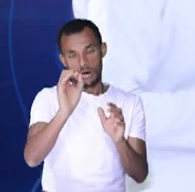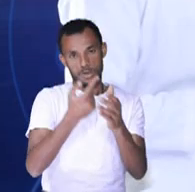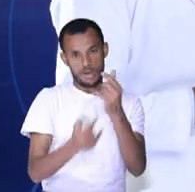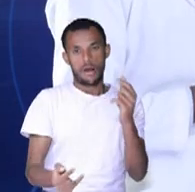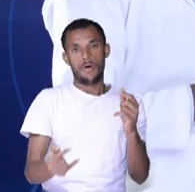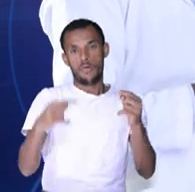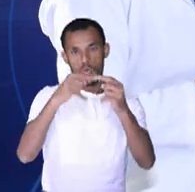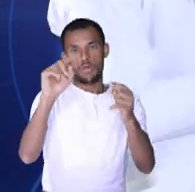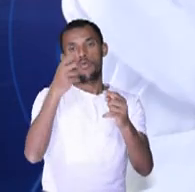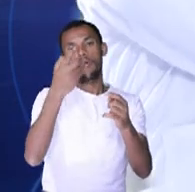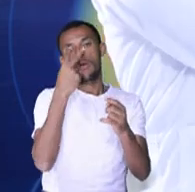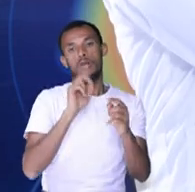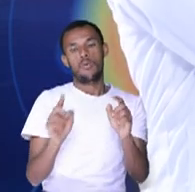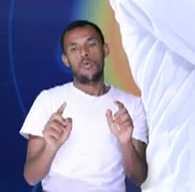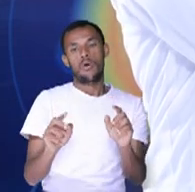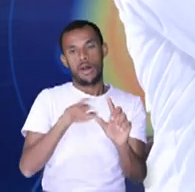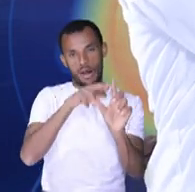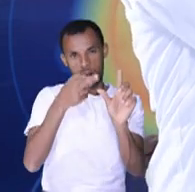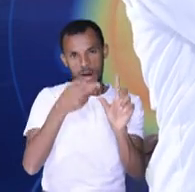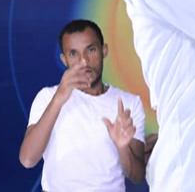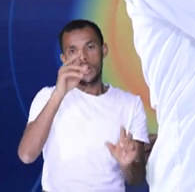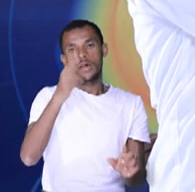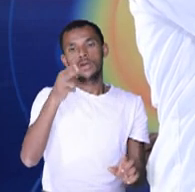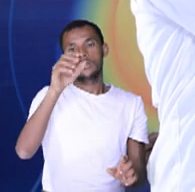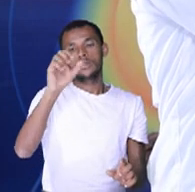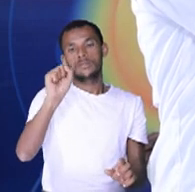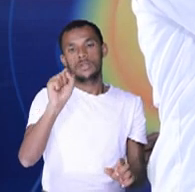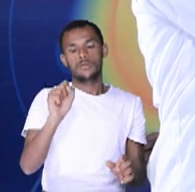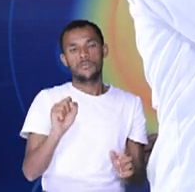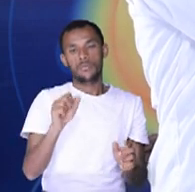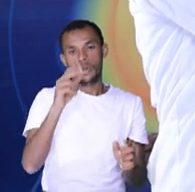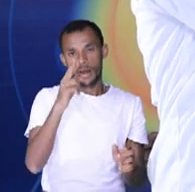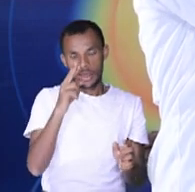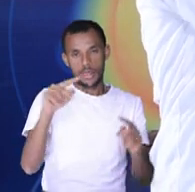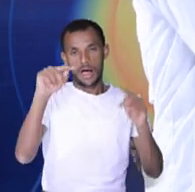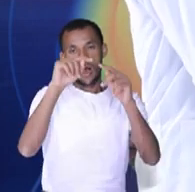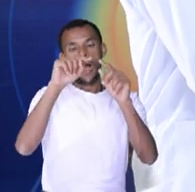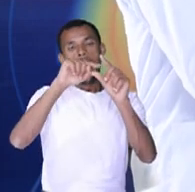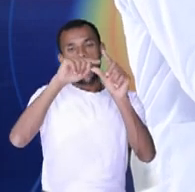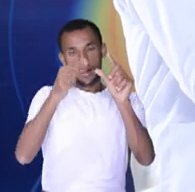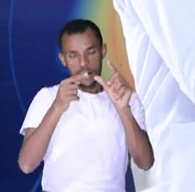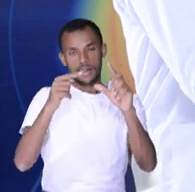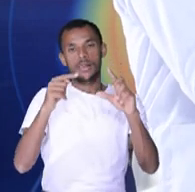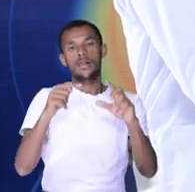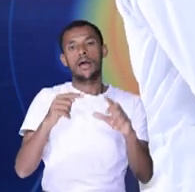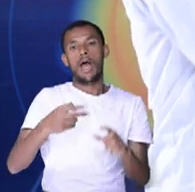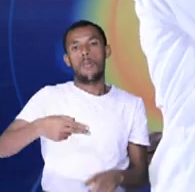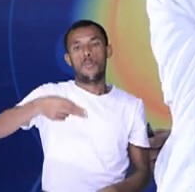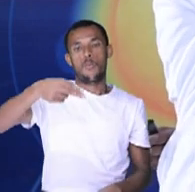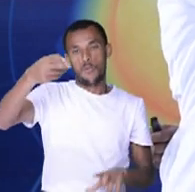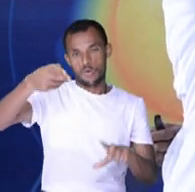all. This RHS meaning right angle triangle, the hypotenuse must be